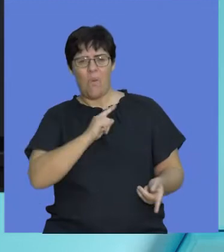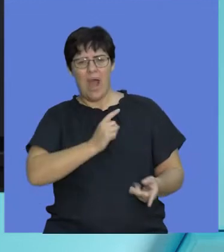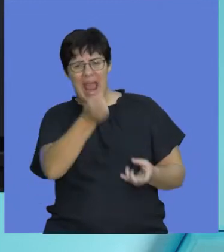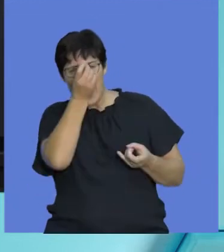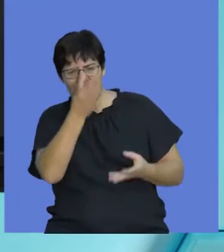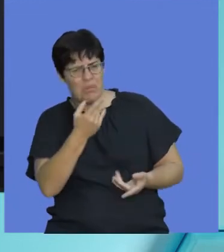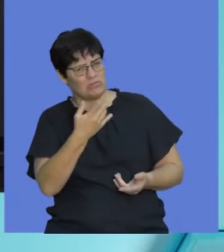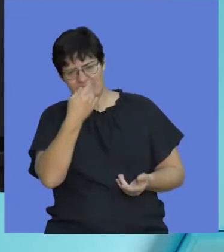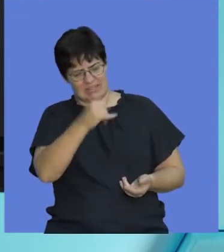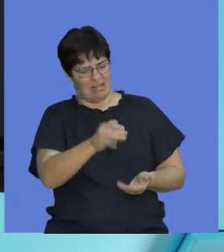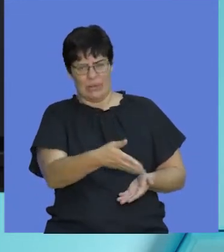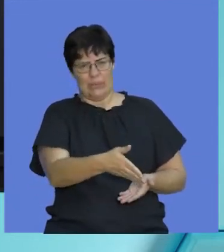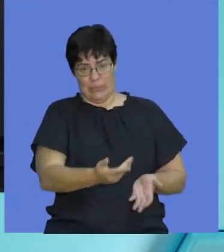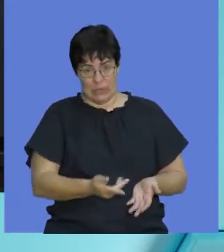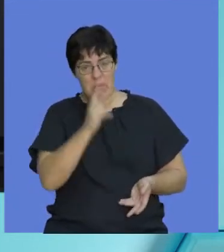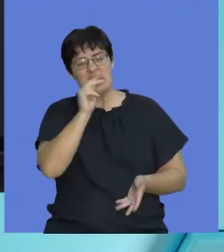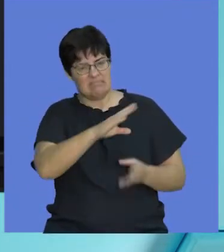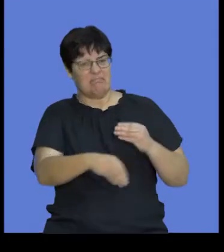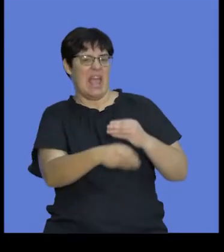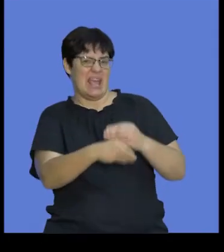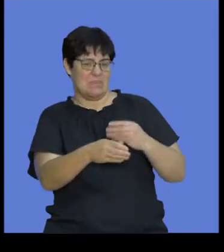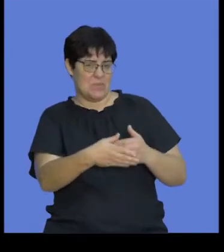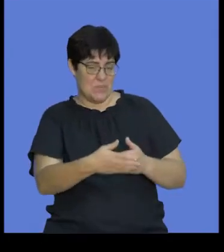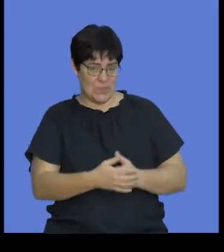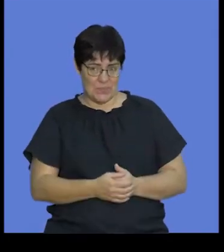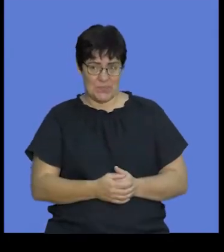of information I don't know, all right? So,